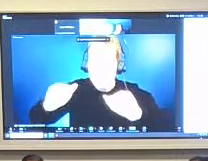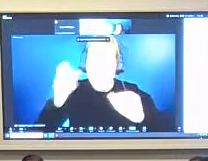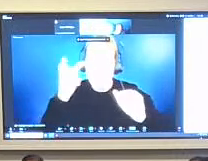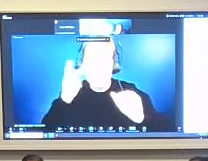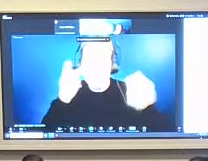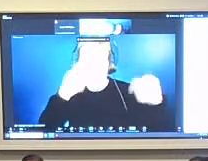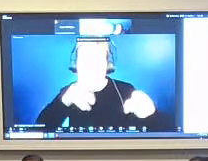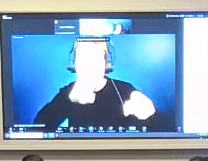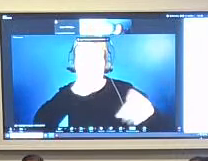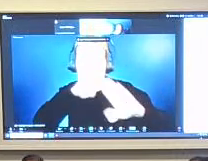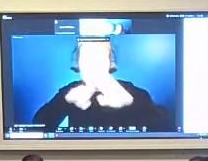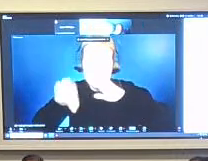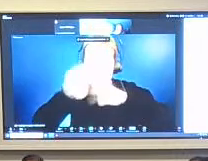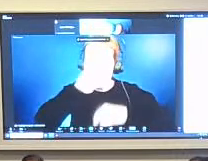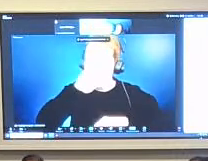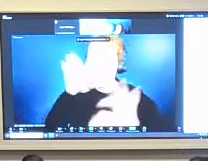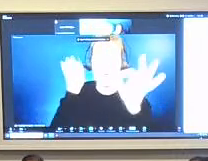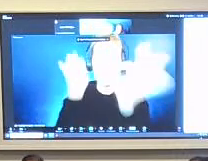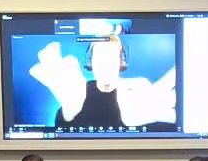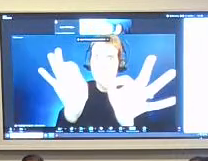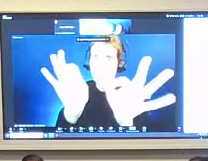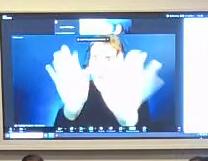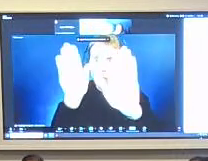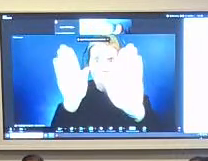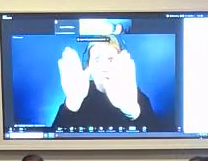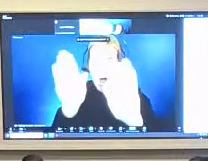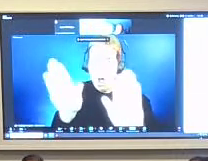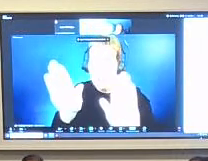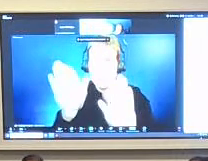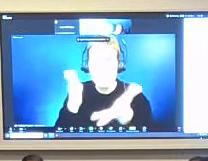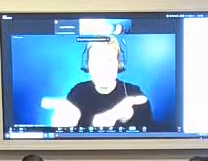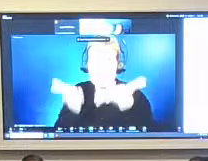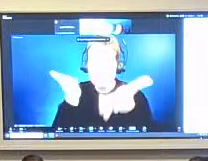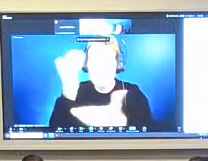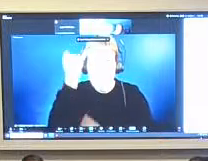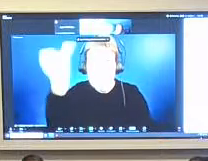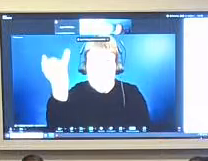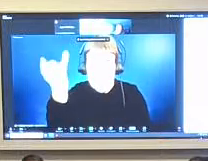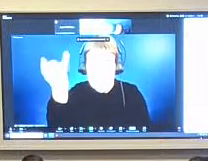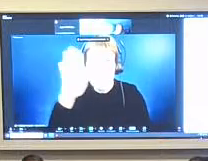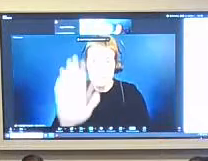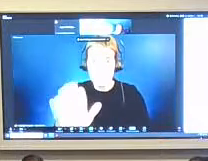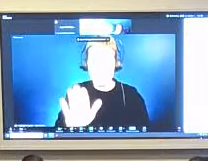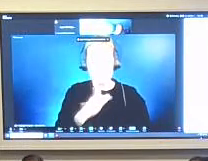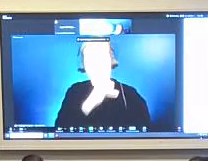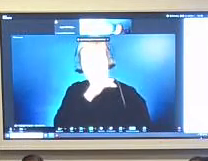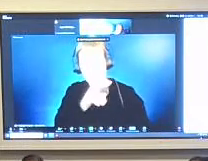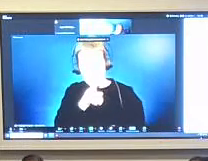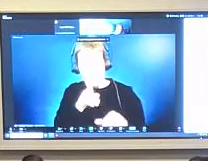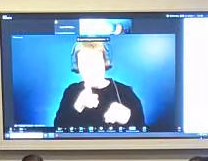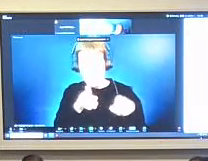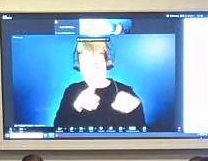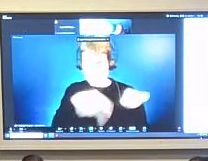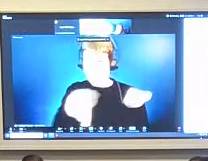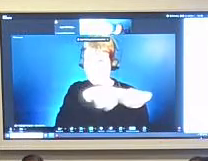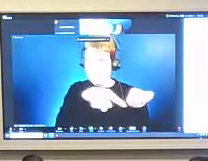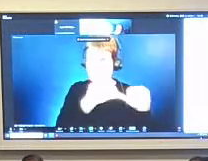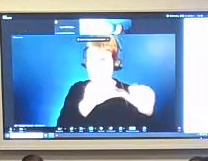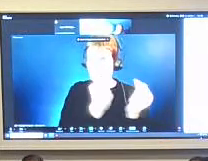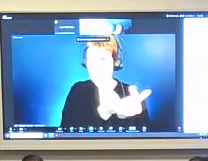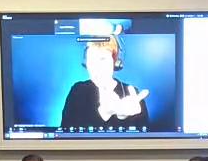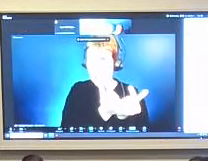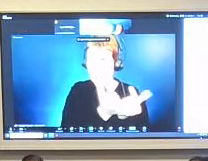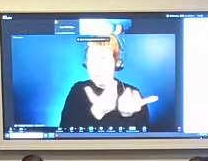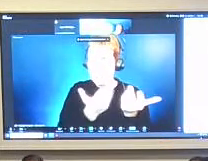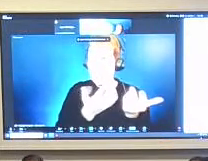about how engaging city council has gone historically for this group. And then I'd like to know whether or